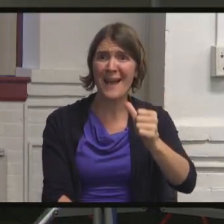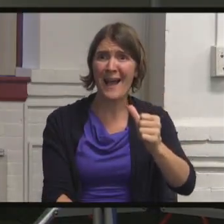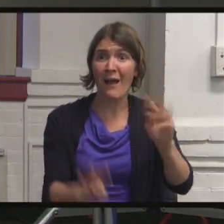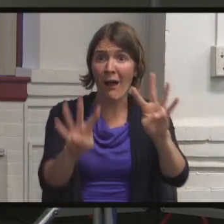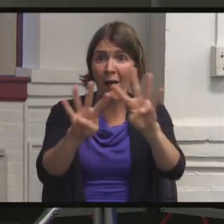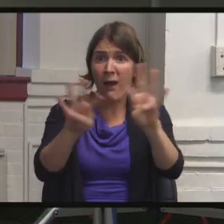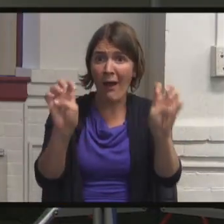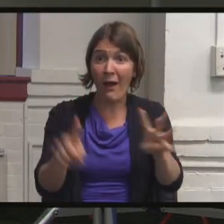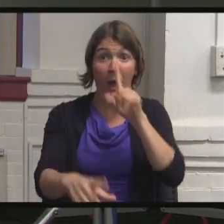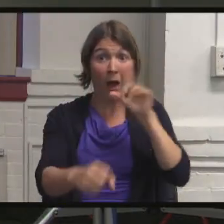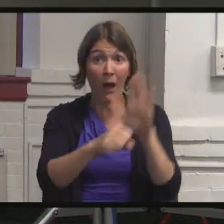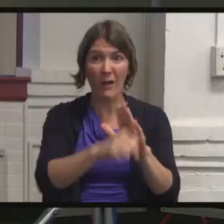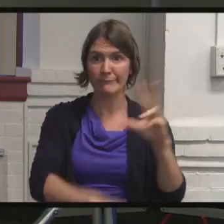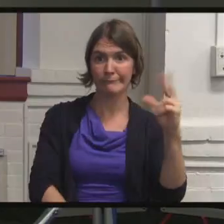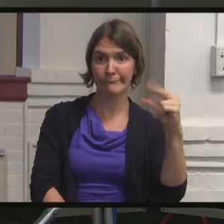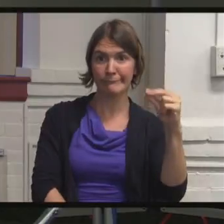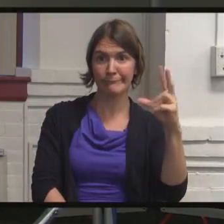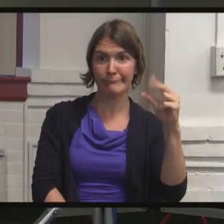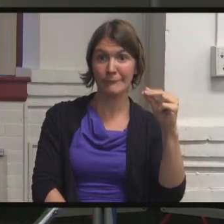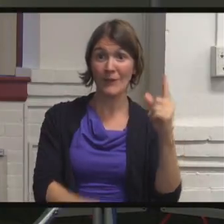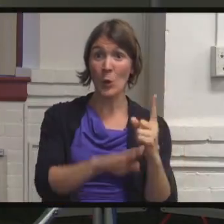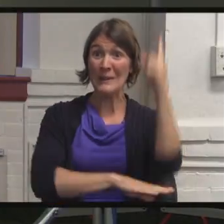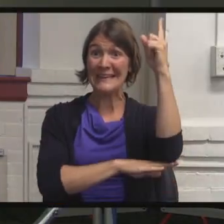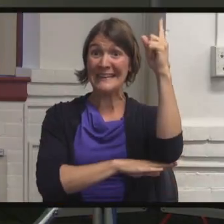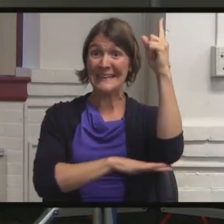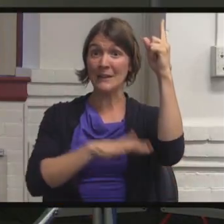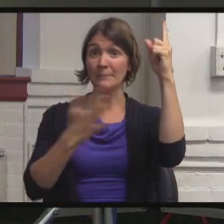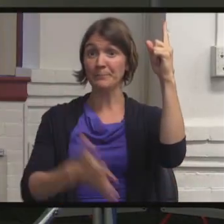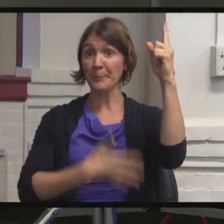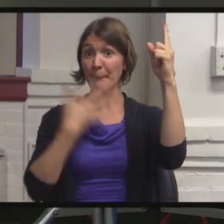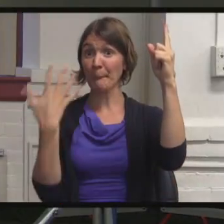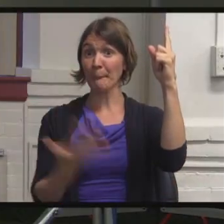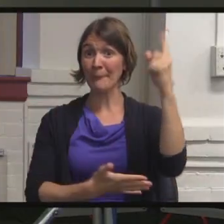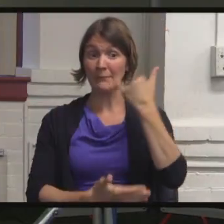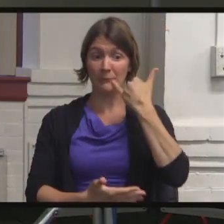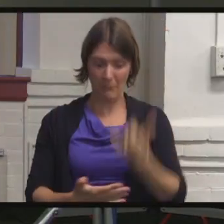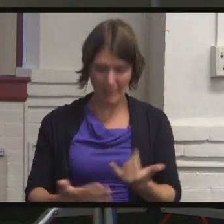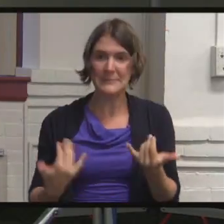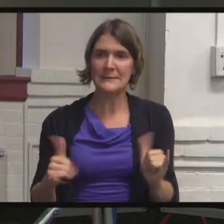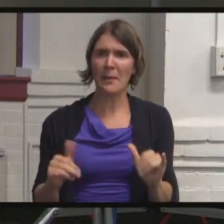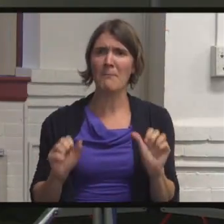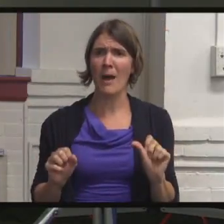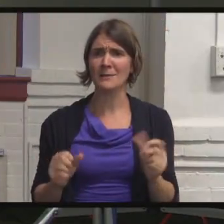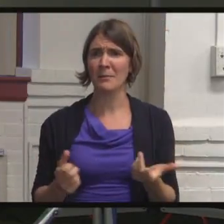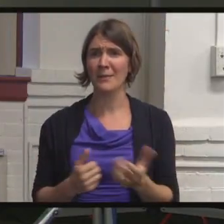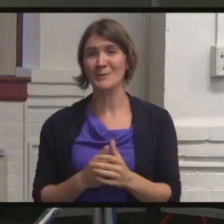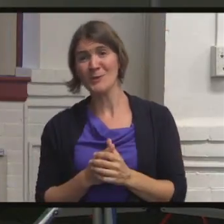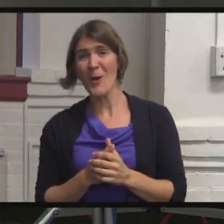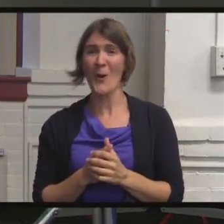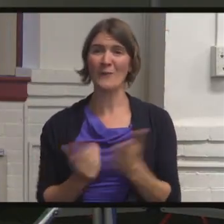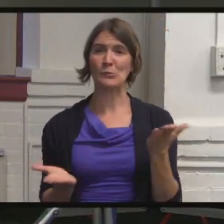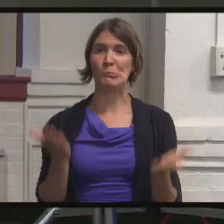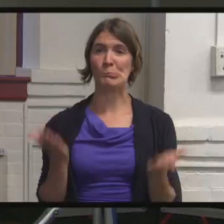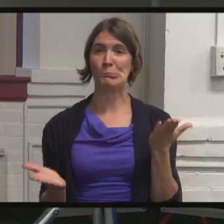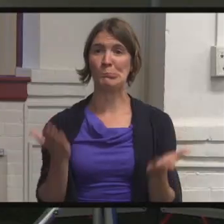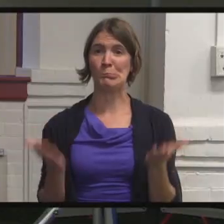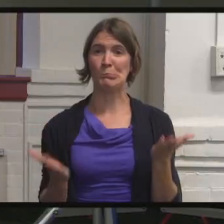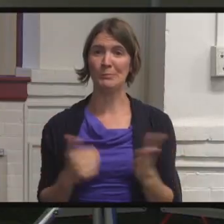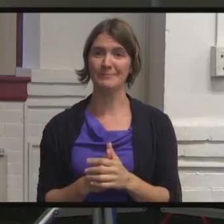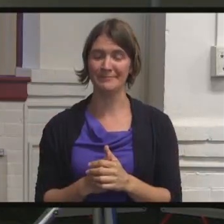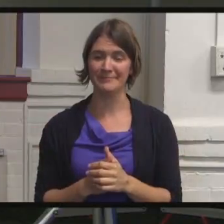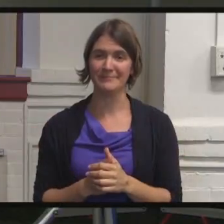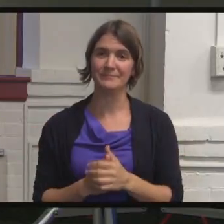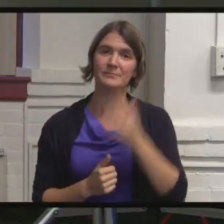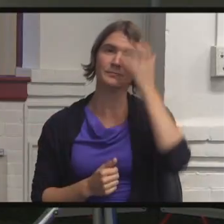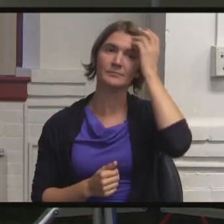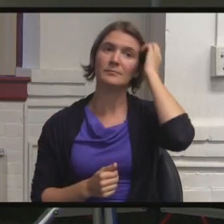reception qualities of a subset of the total market for AT&T only. Okay, so